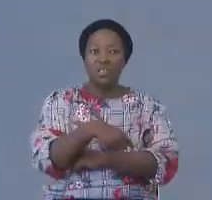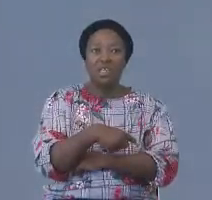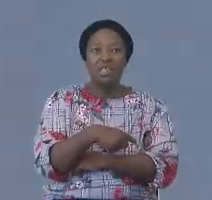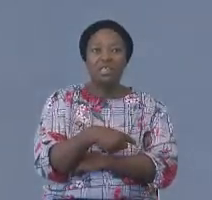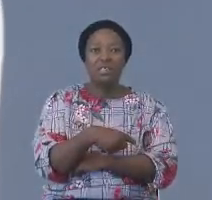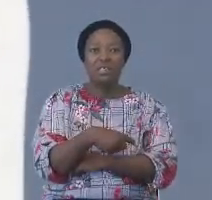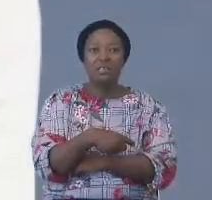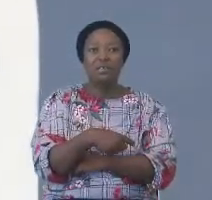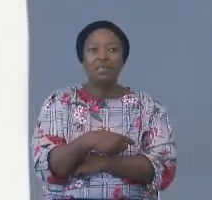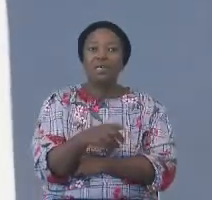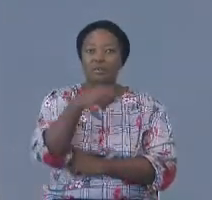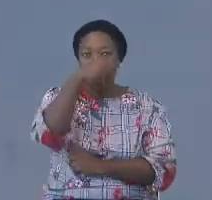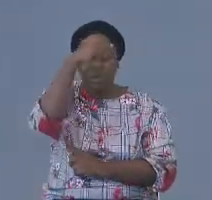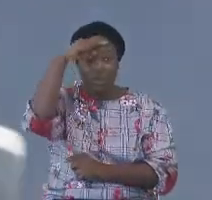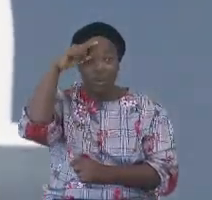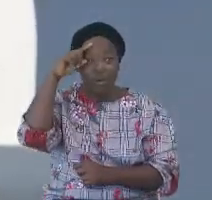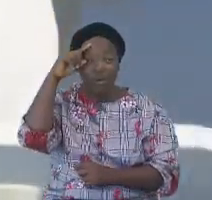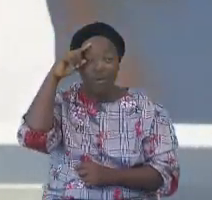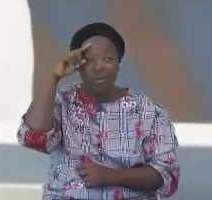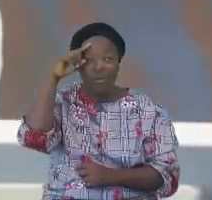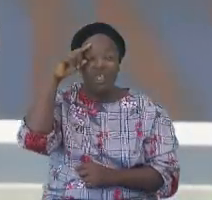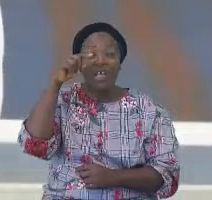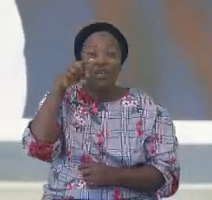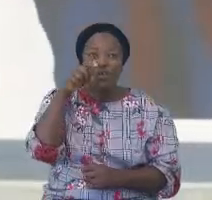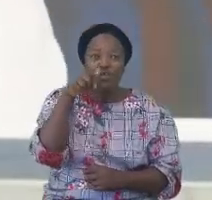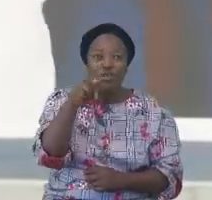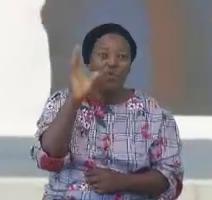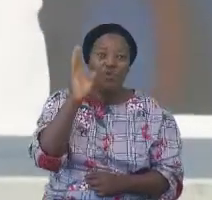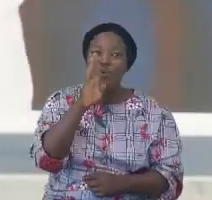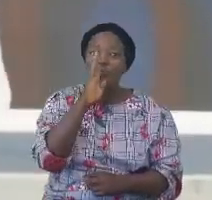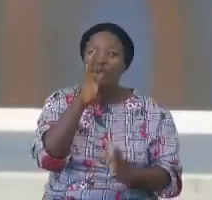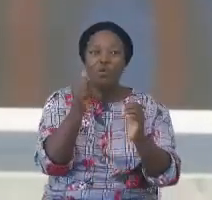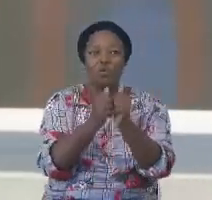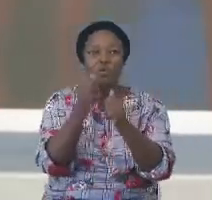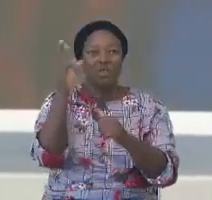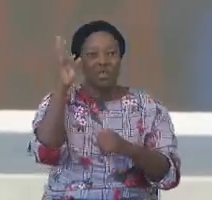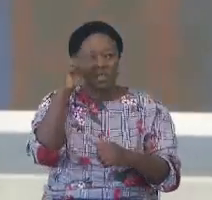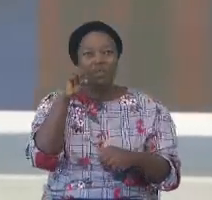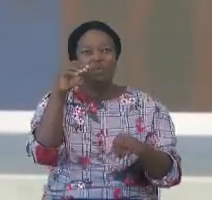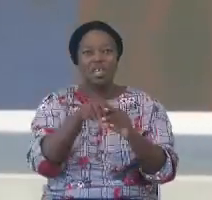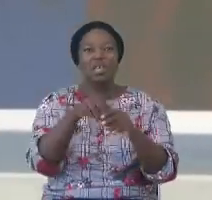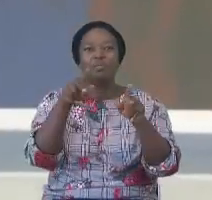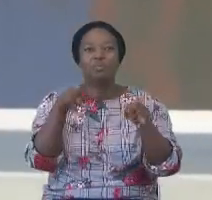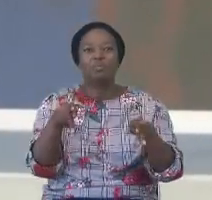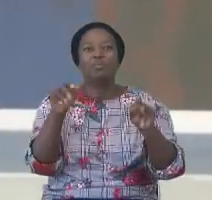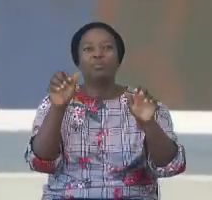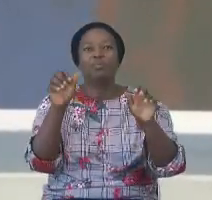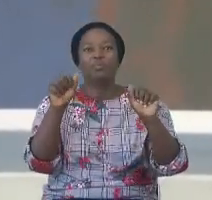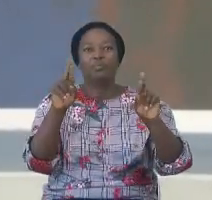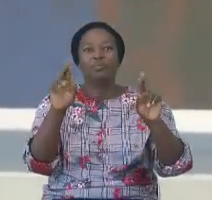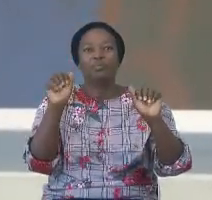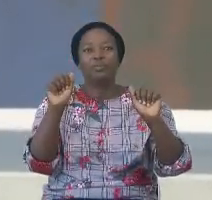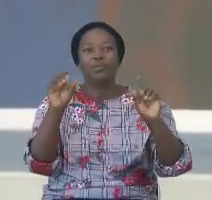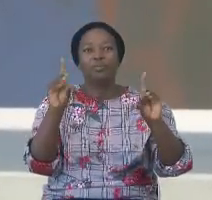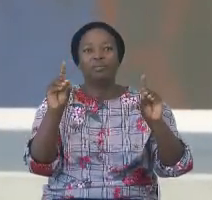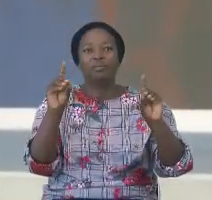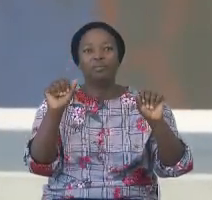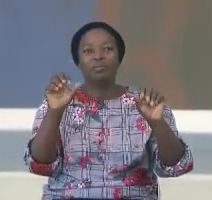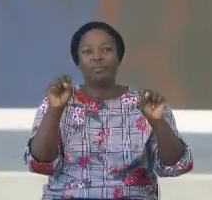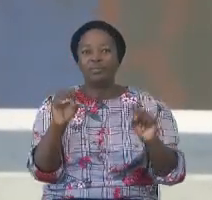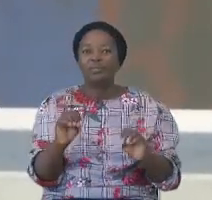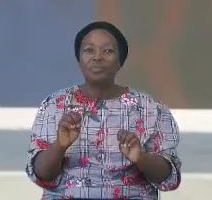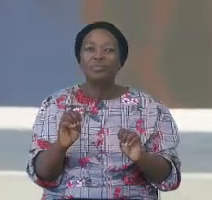will be reaching in the book of life today because you will be with